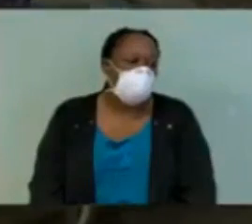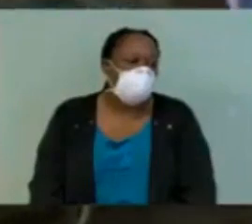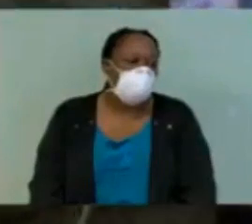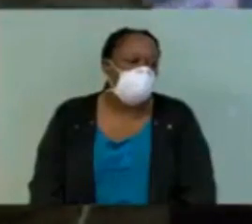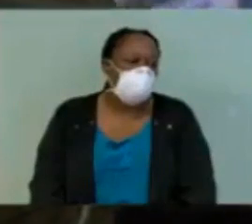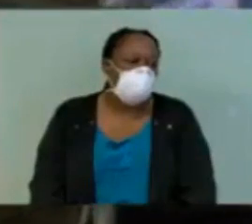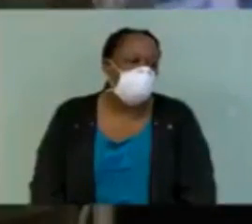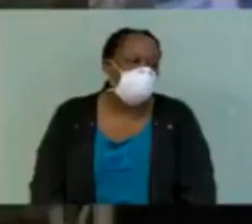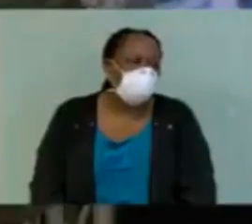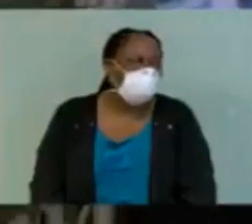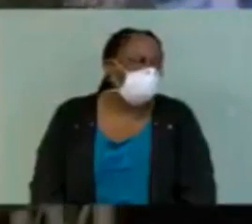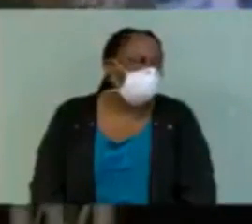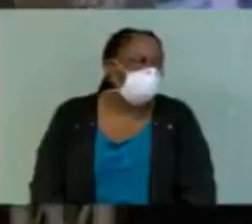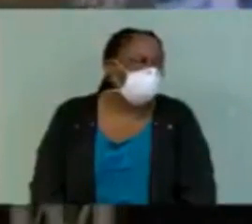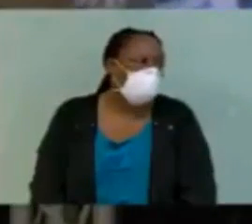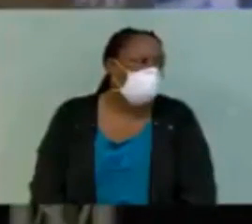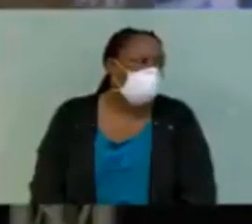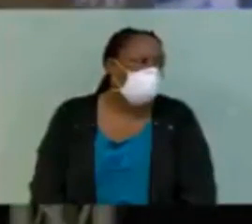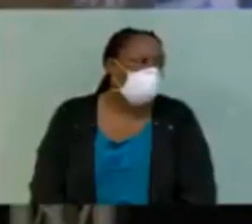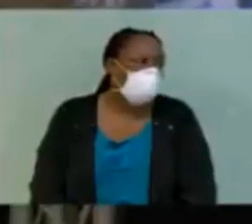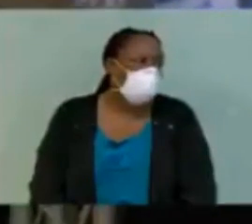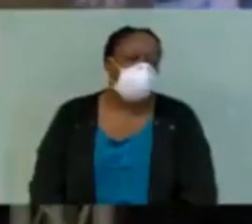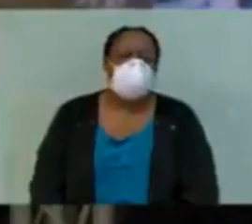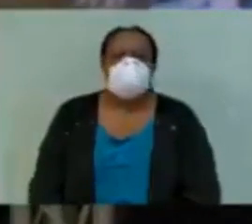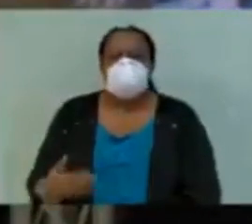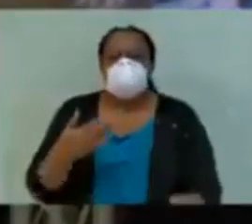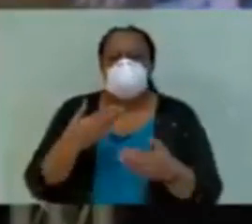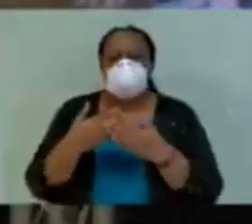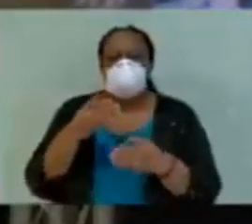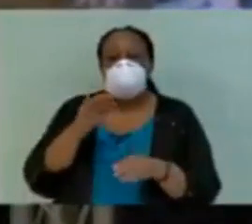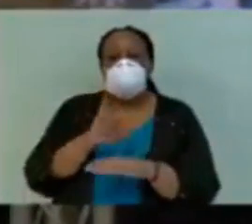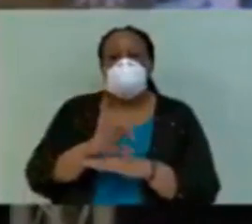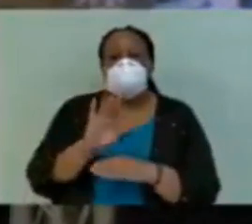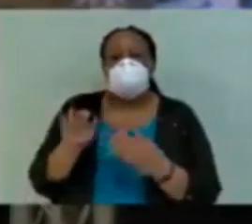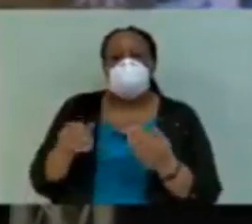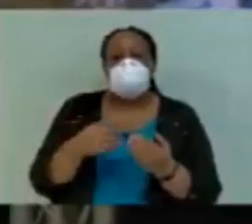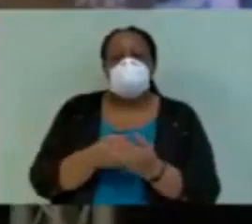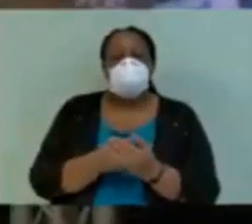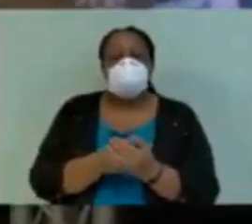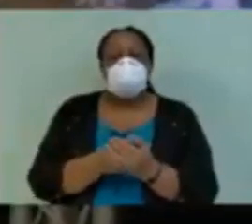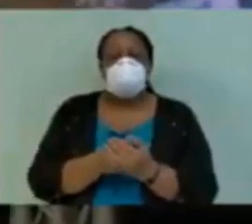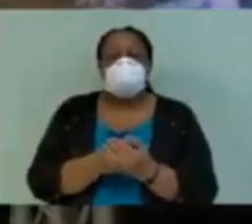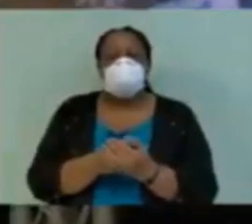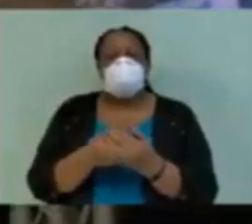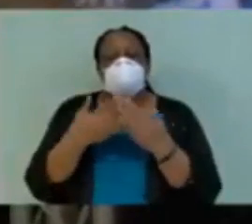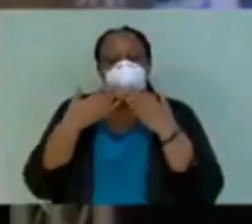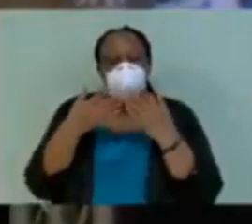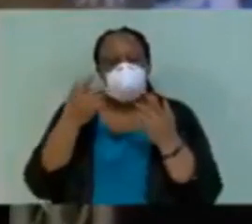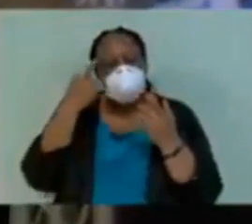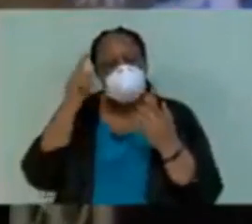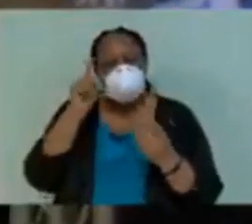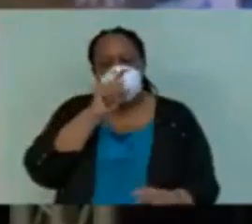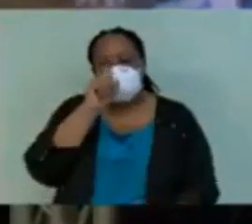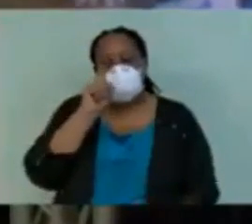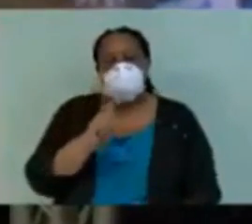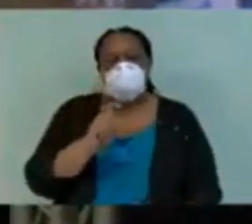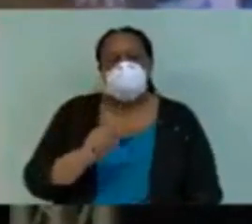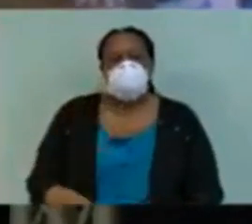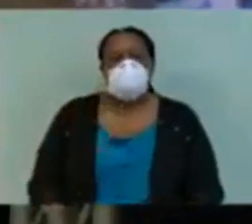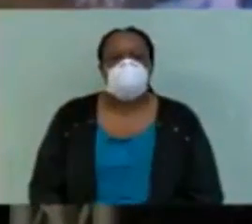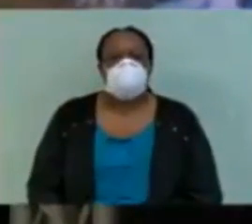gave his opinion based on his reading of the Constitution. Attorney General.